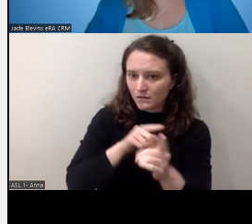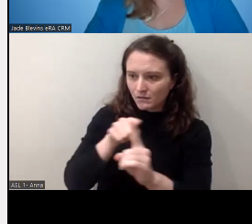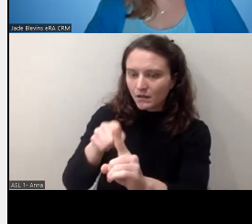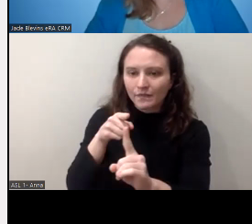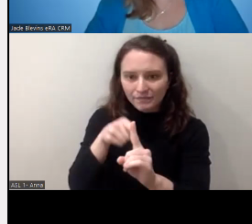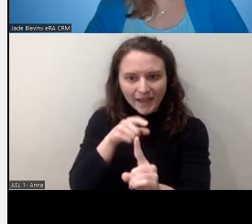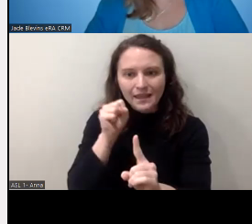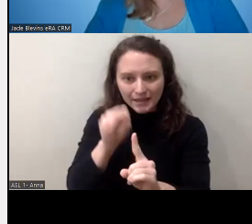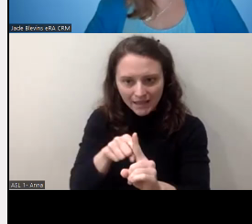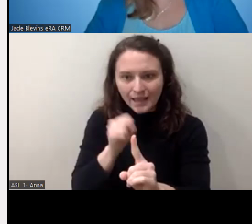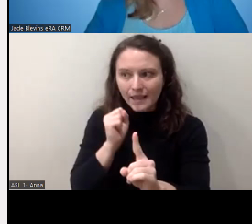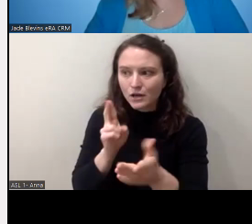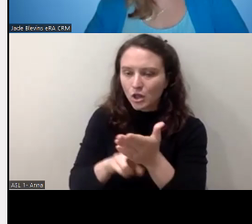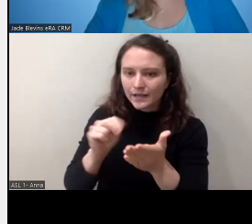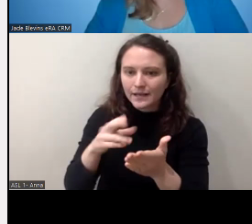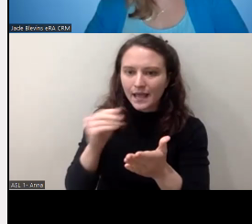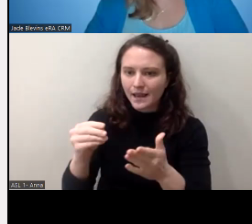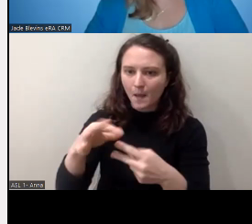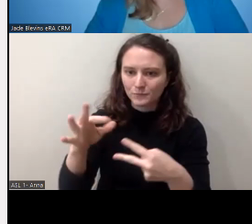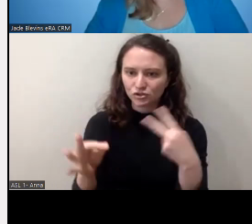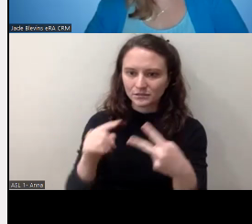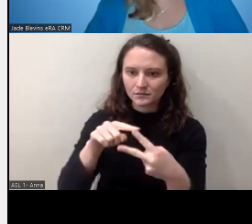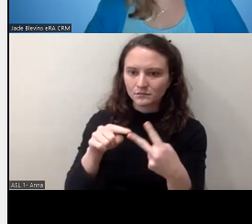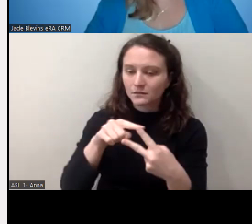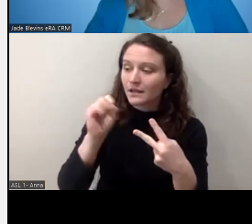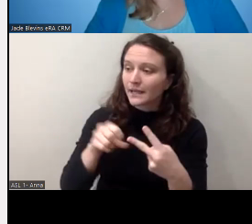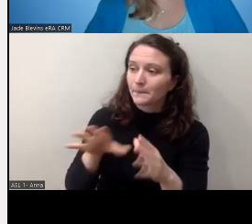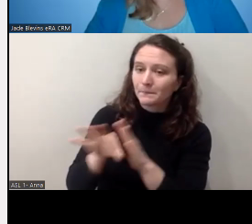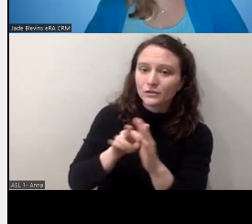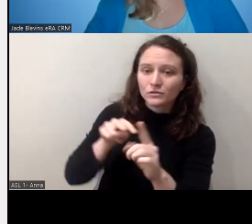being affiliated with your institution or their other institution.